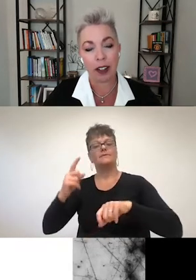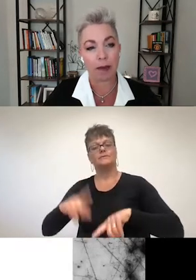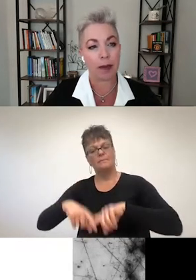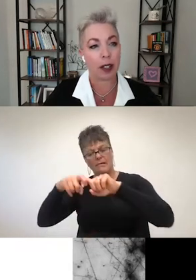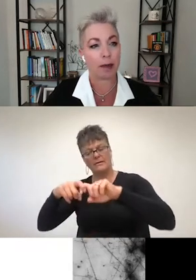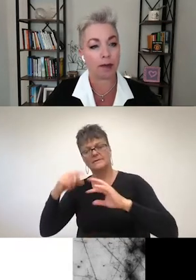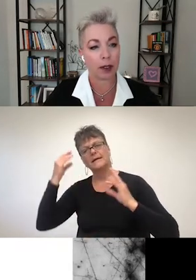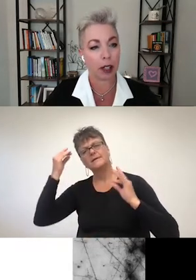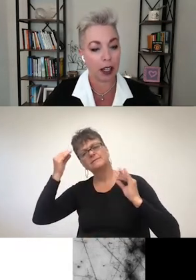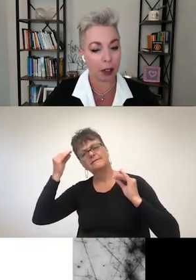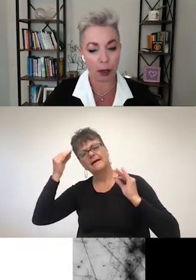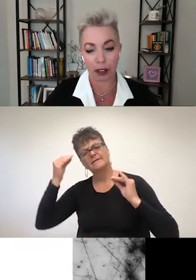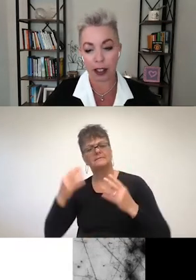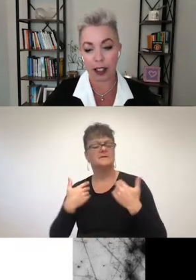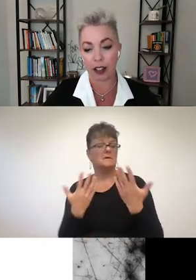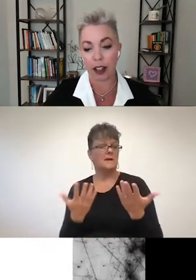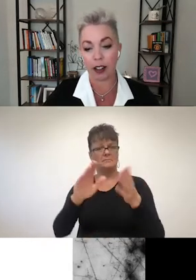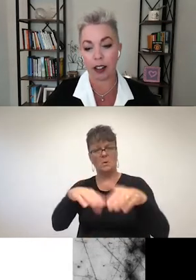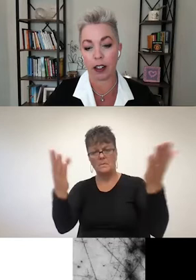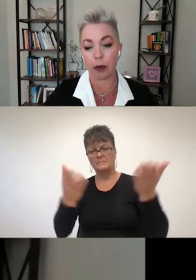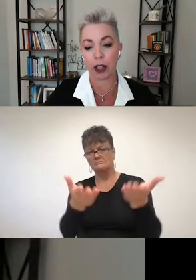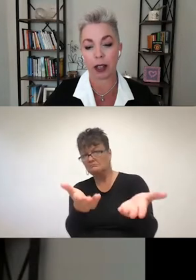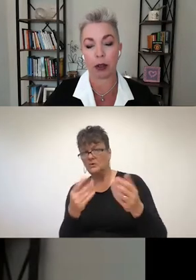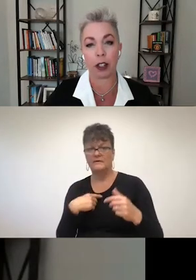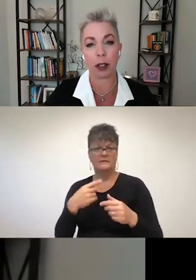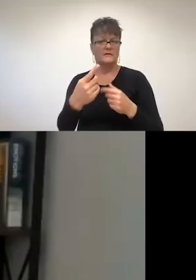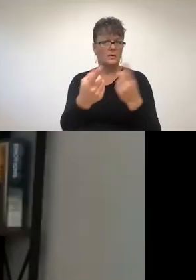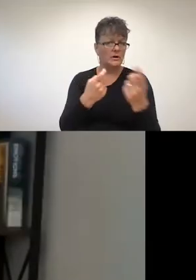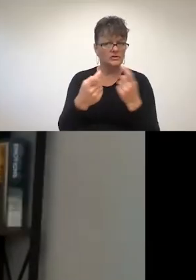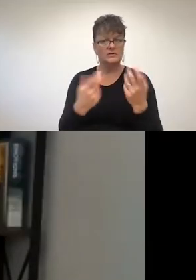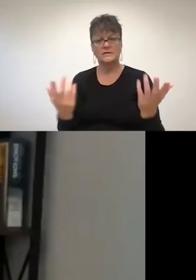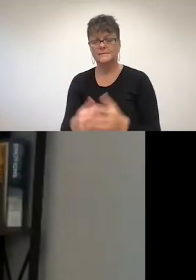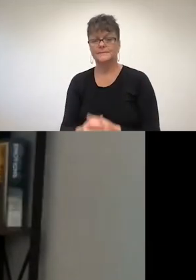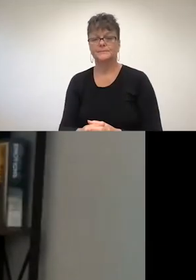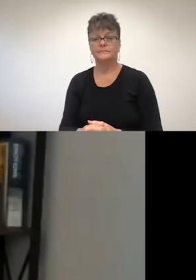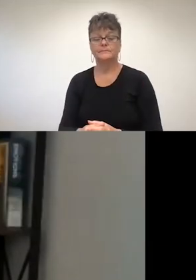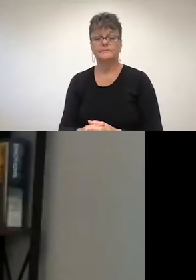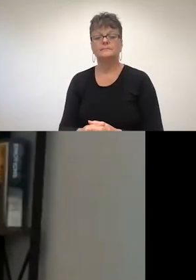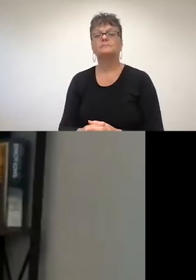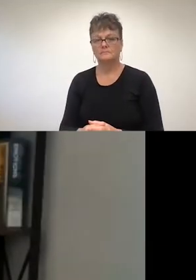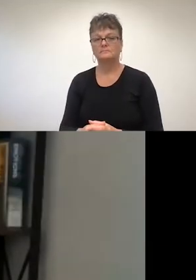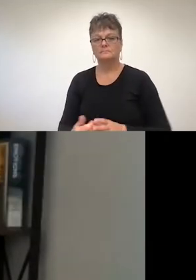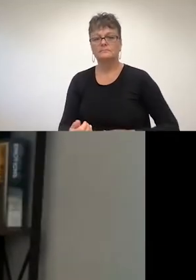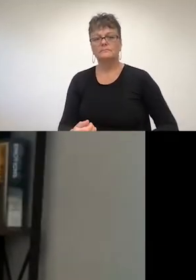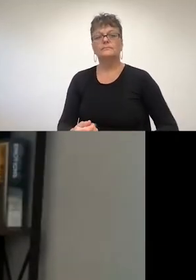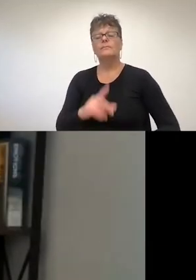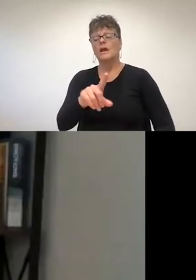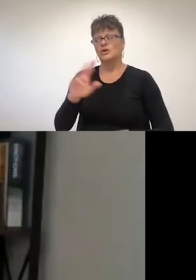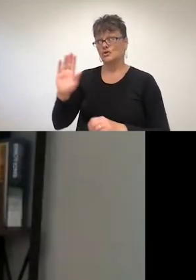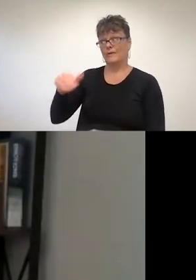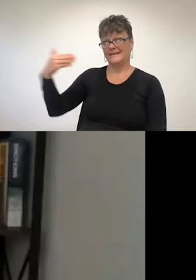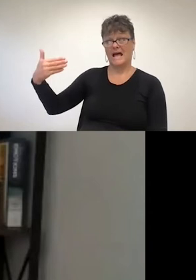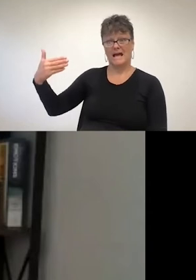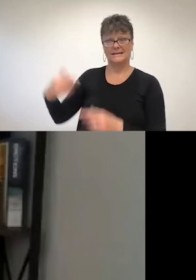questions. I am going to pull down the slides again. Another reason I'm doing this, another pull back the curtain moment. The slides themselves kind